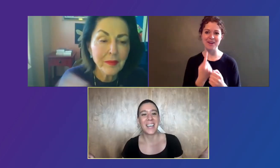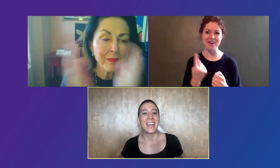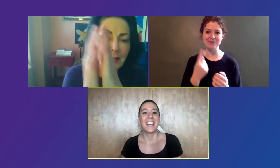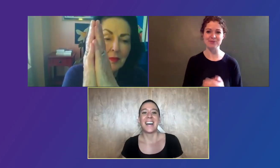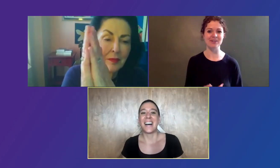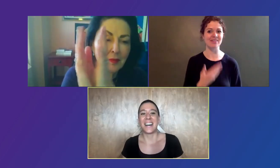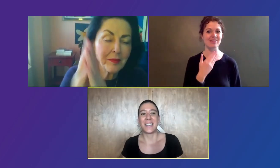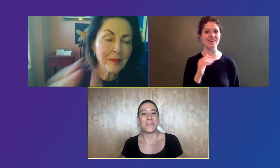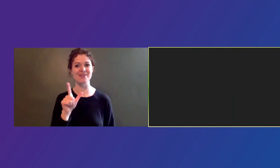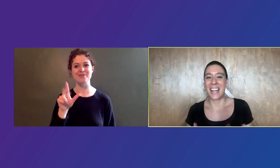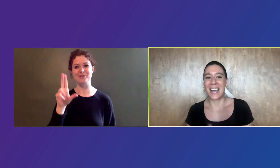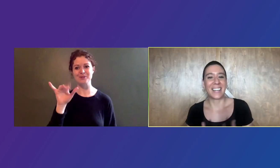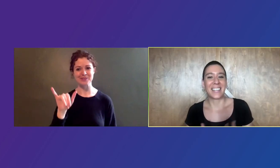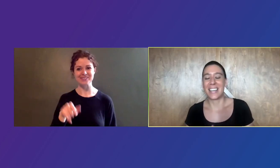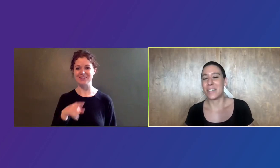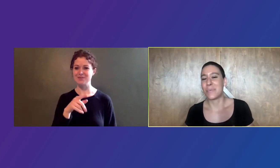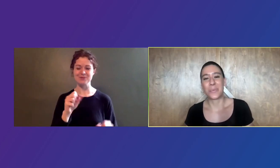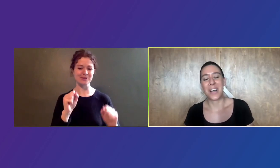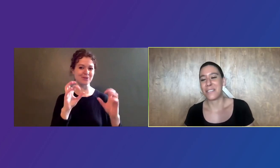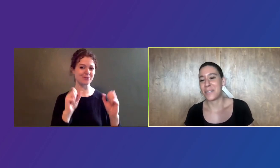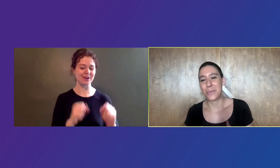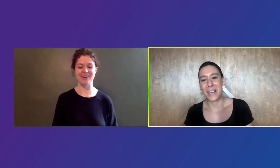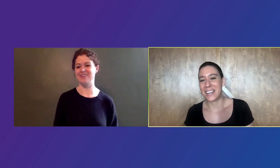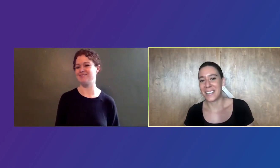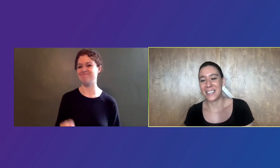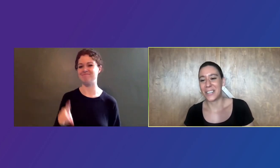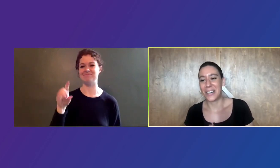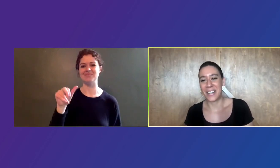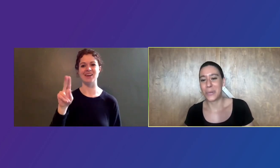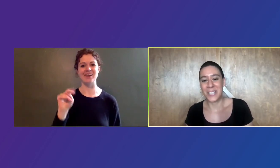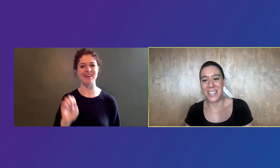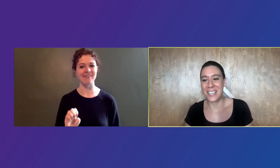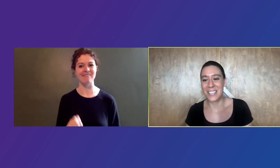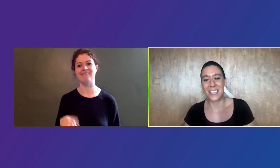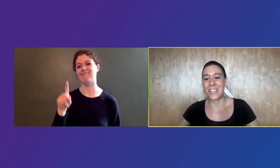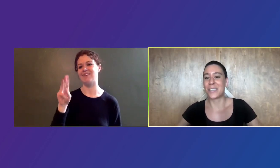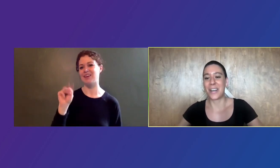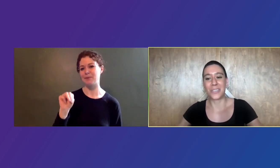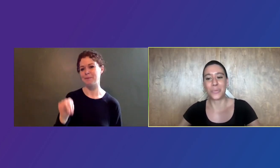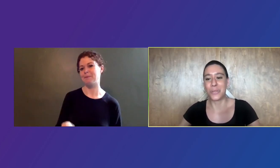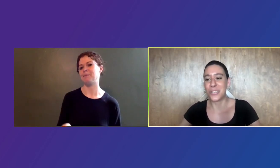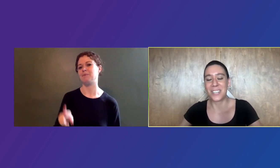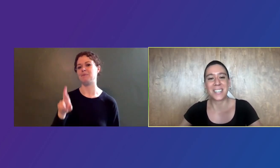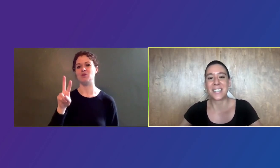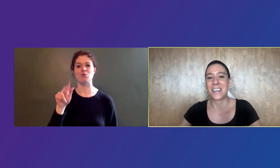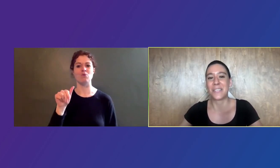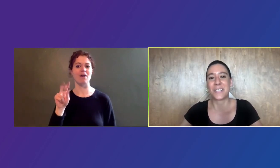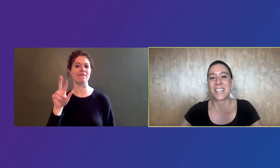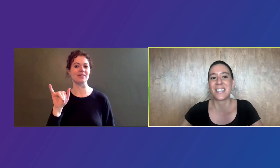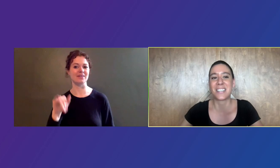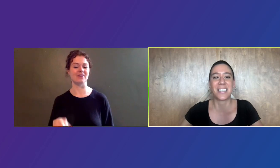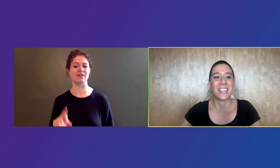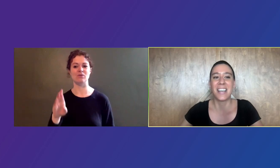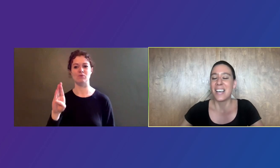incredible. Diane, Kim, Ravi, Rebecca, your expertise, your contributions to this